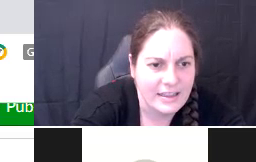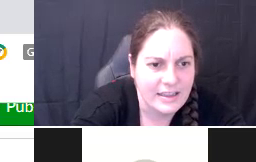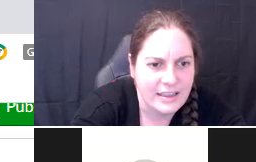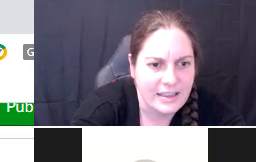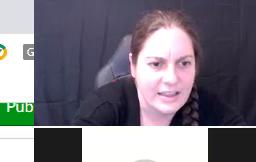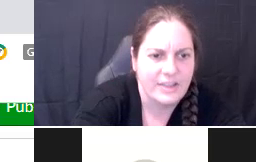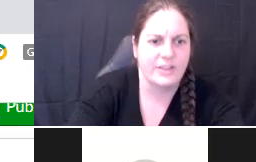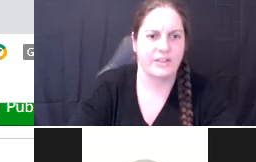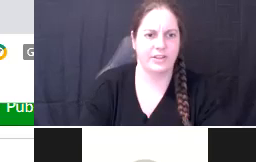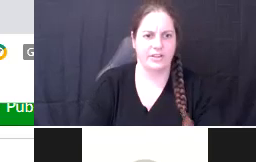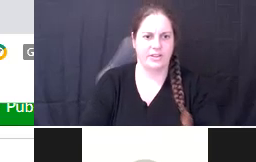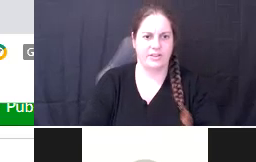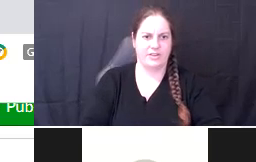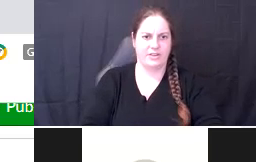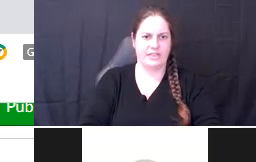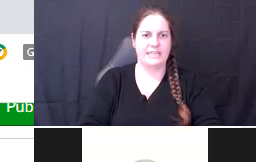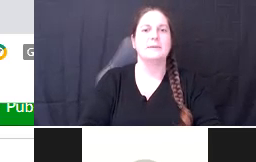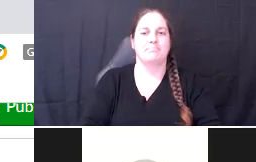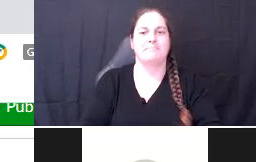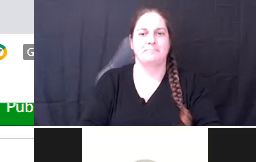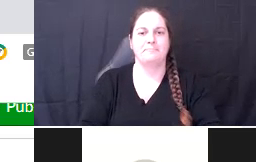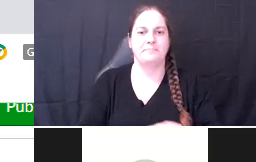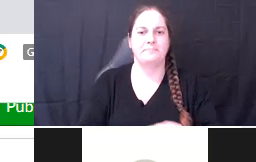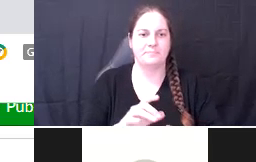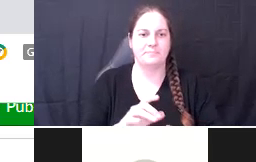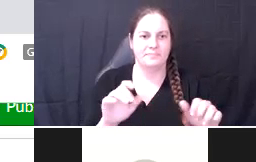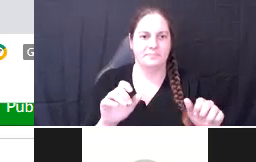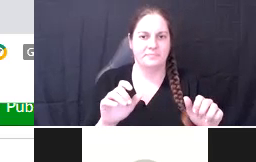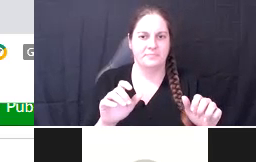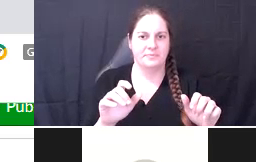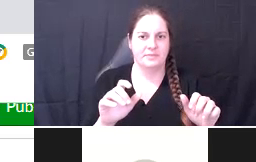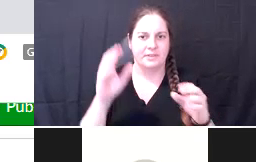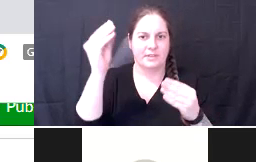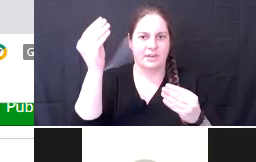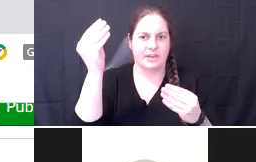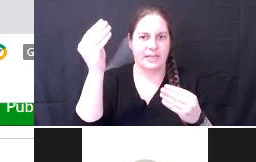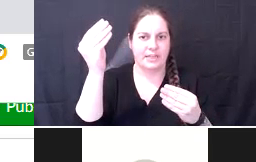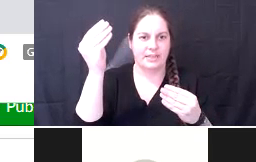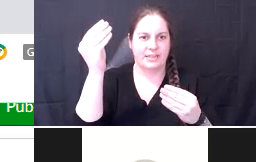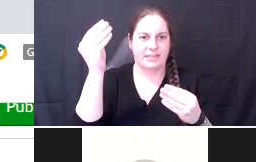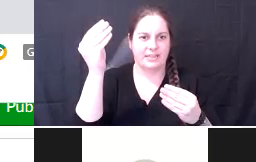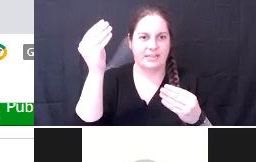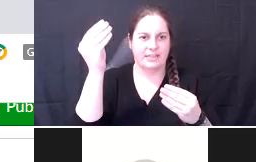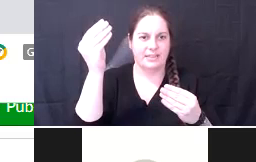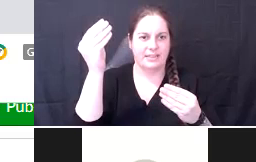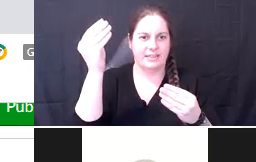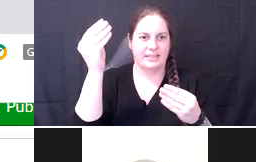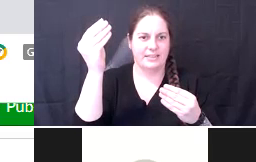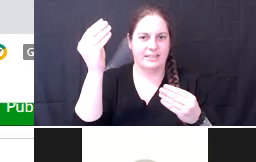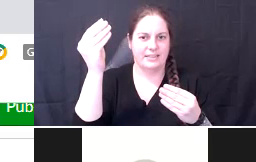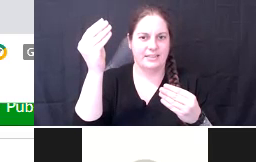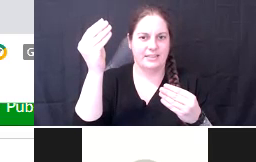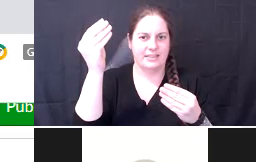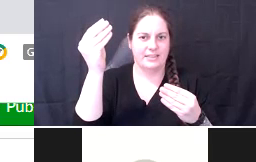Especially when I'm in screen sharing mode. Mm-hmm. Yeah. All right.